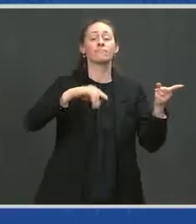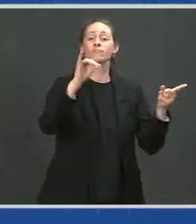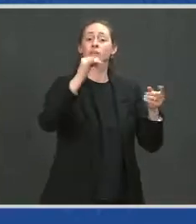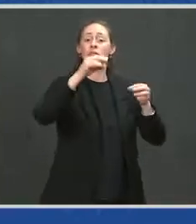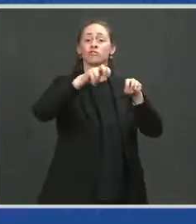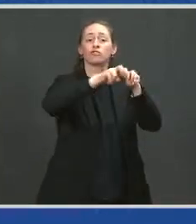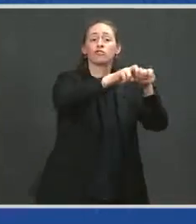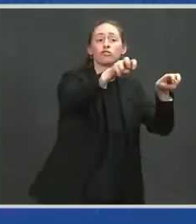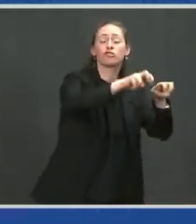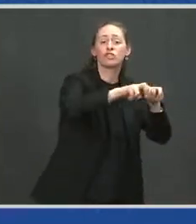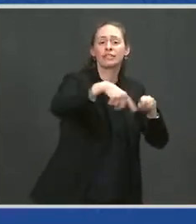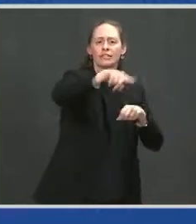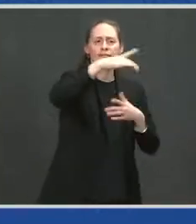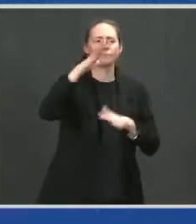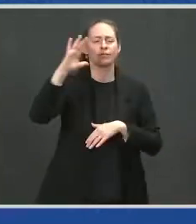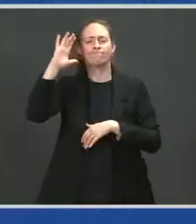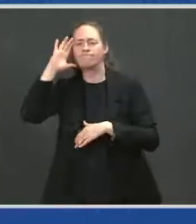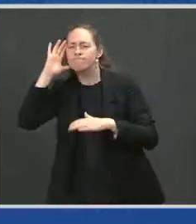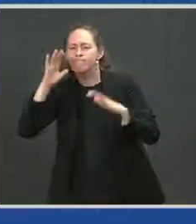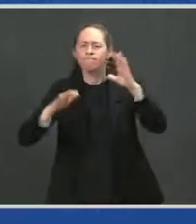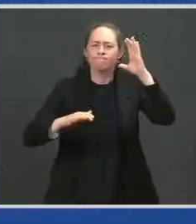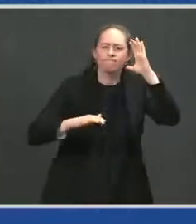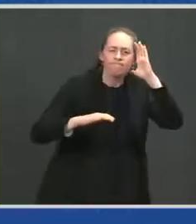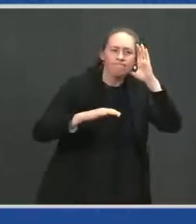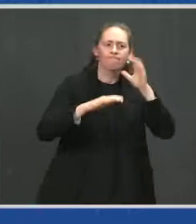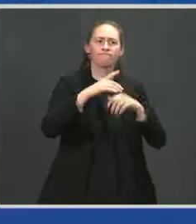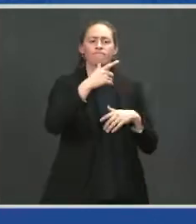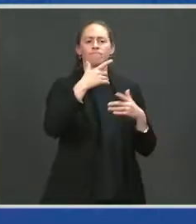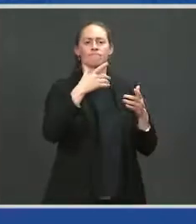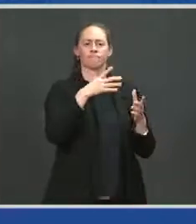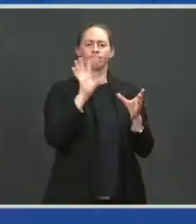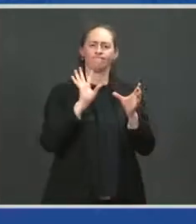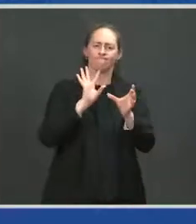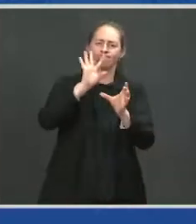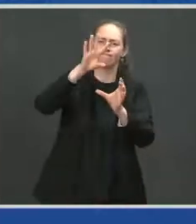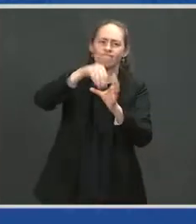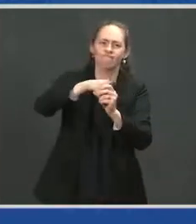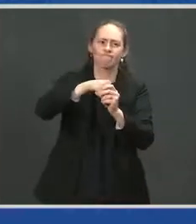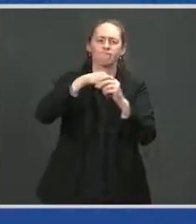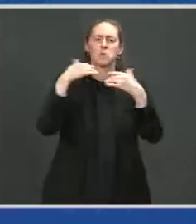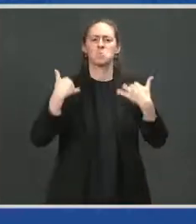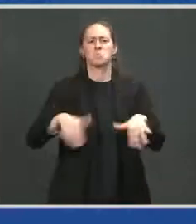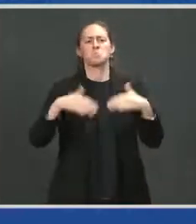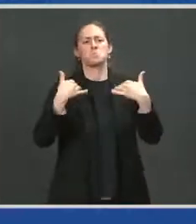duty in the midst of an extraordinary moment, under extraordinary pressure.